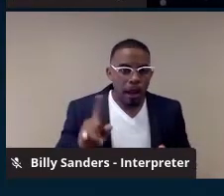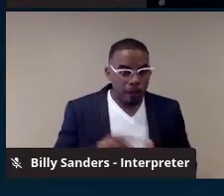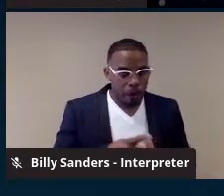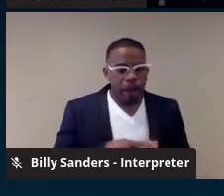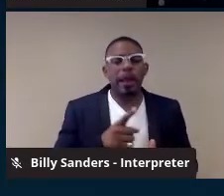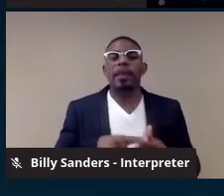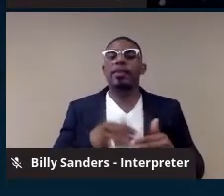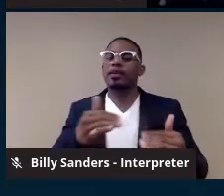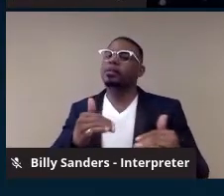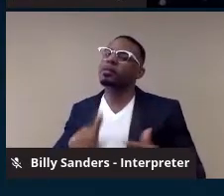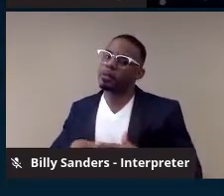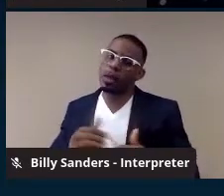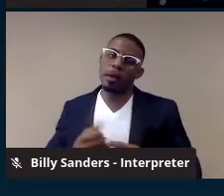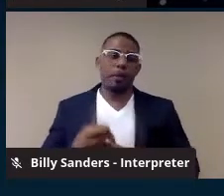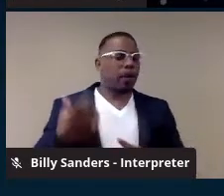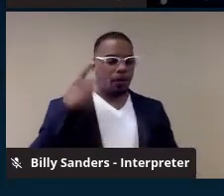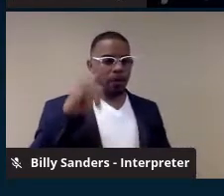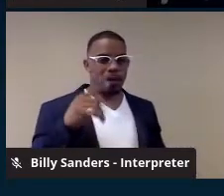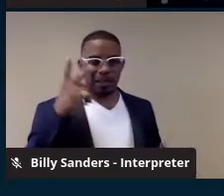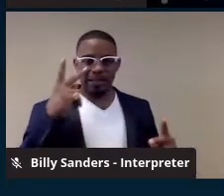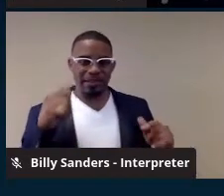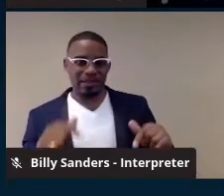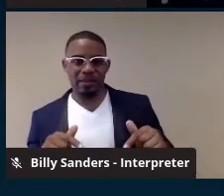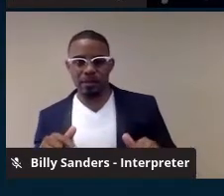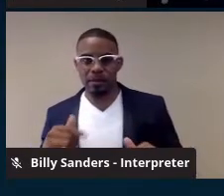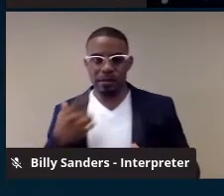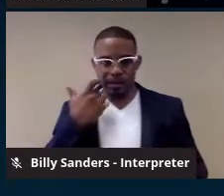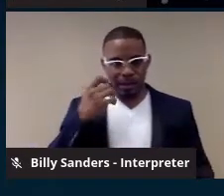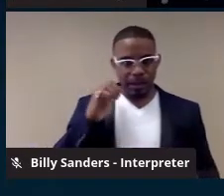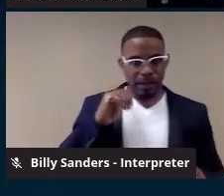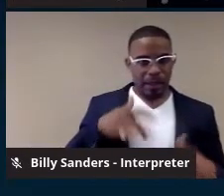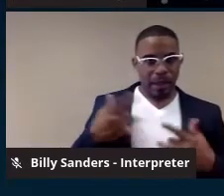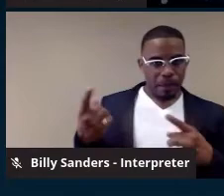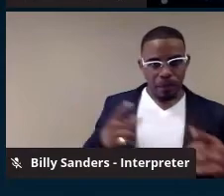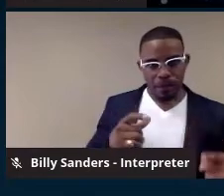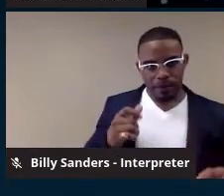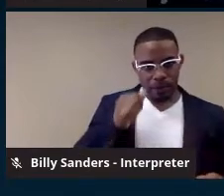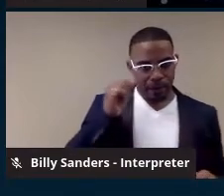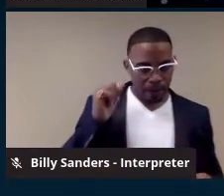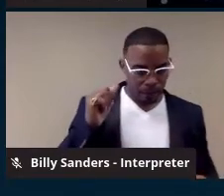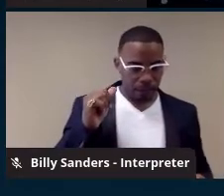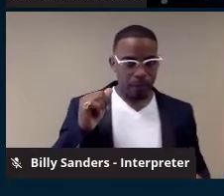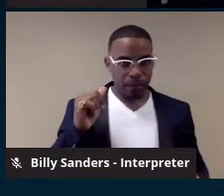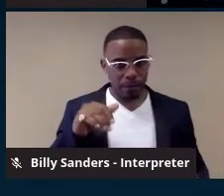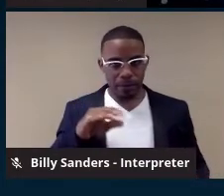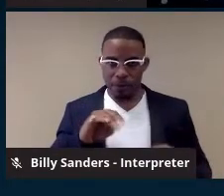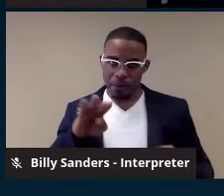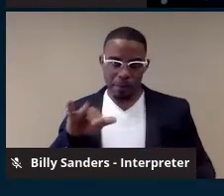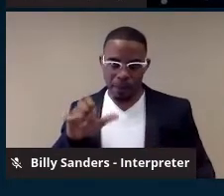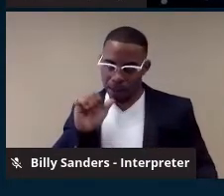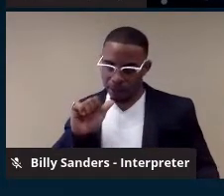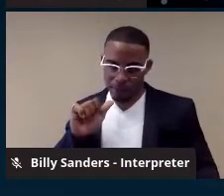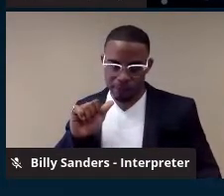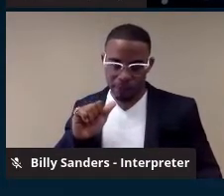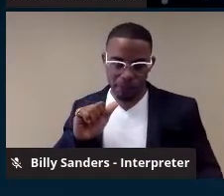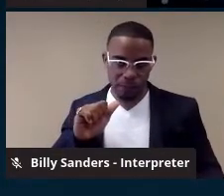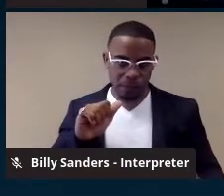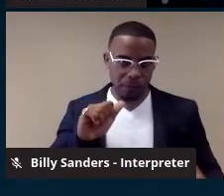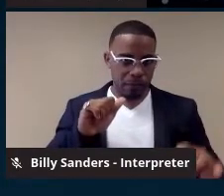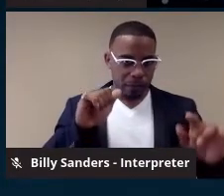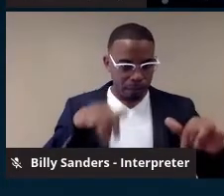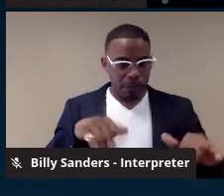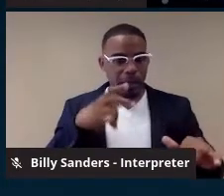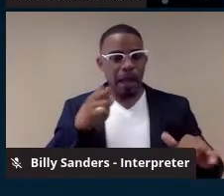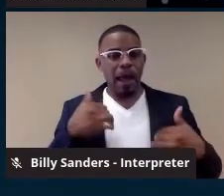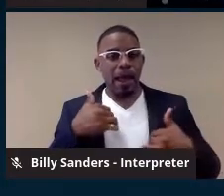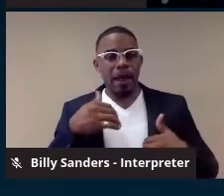then I can start to build for it. So you'll see our latest episode came out yesterday, and it's called Bias. So we've got the title and we've got